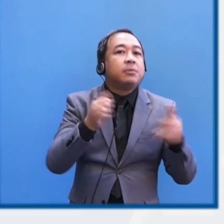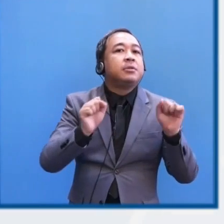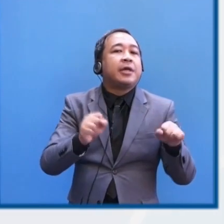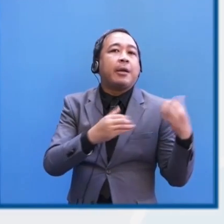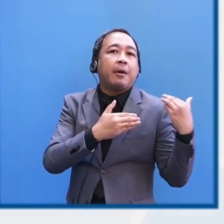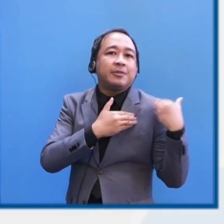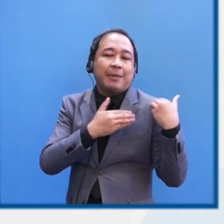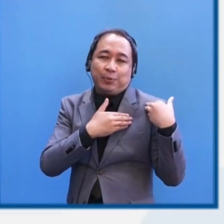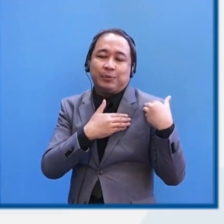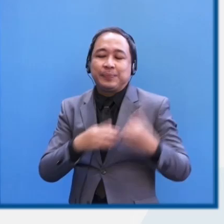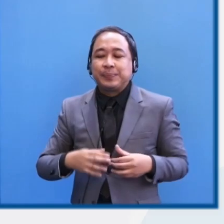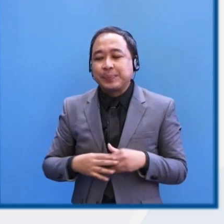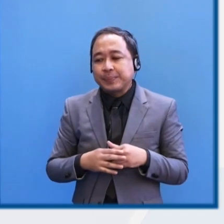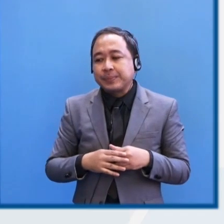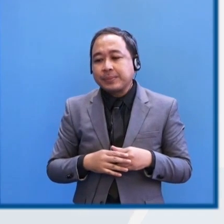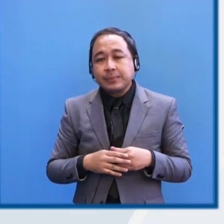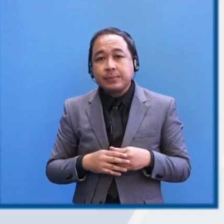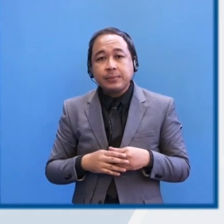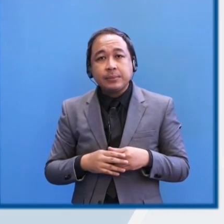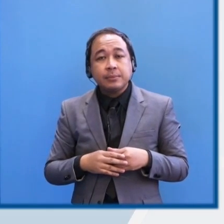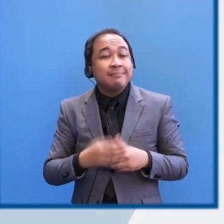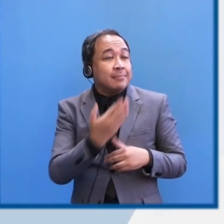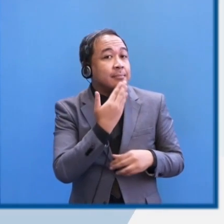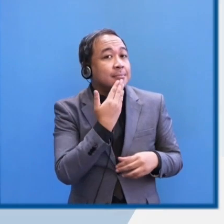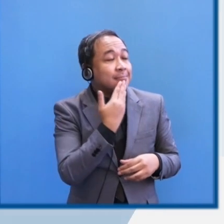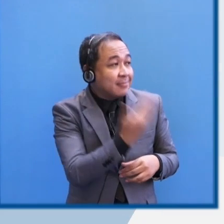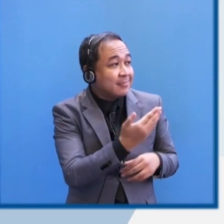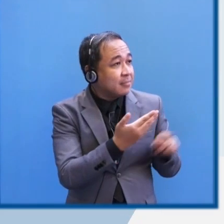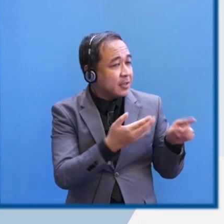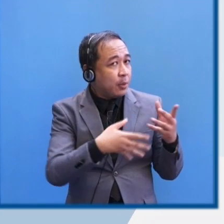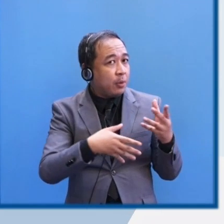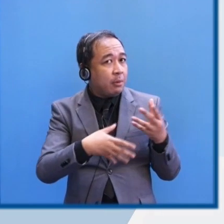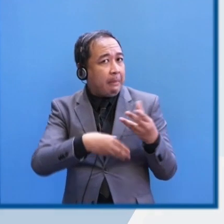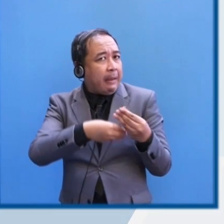Okay, thank you. Olaf, were you coming in on that, or?